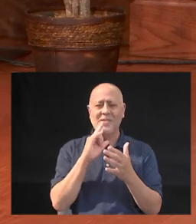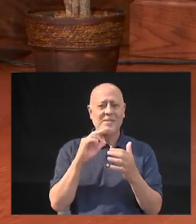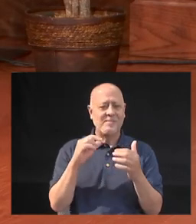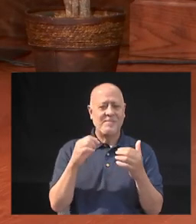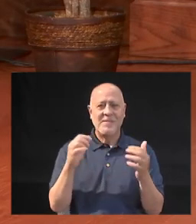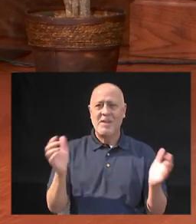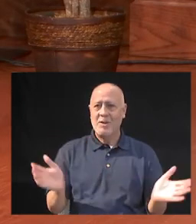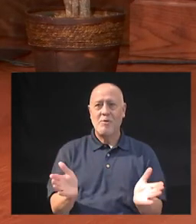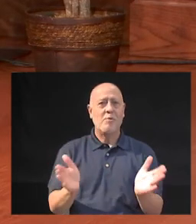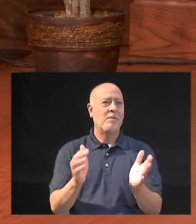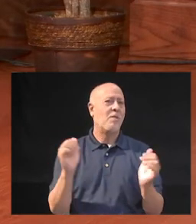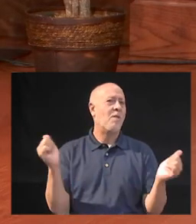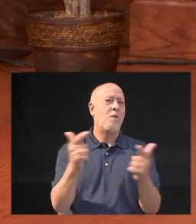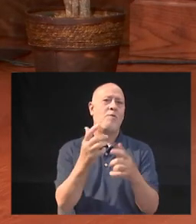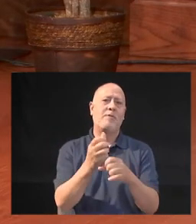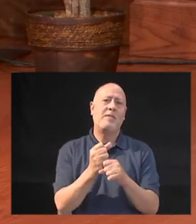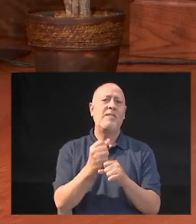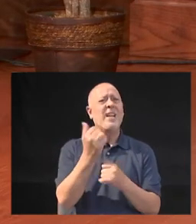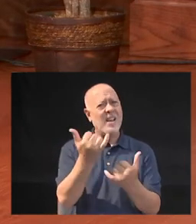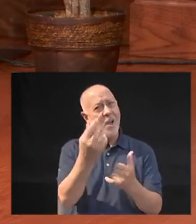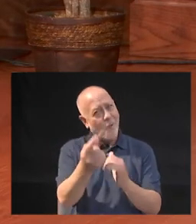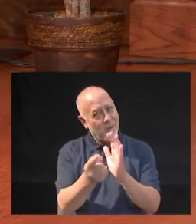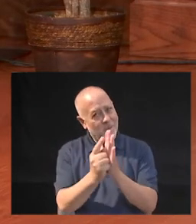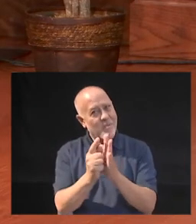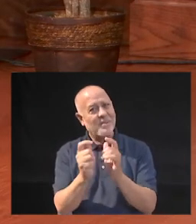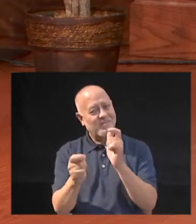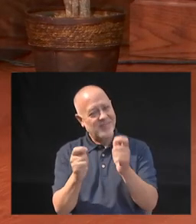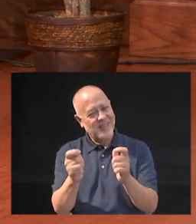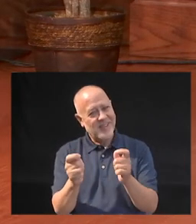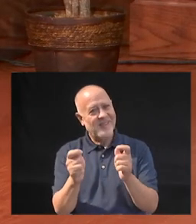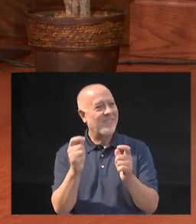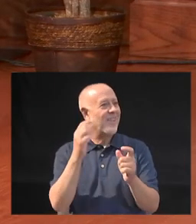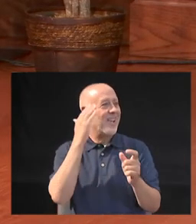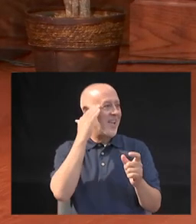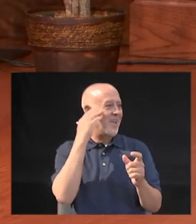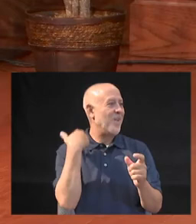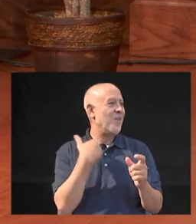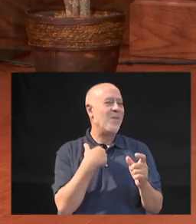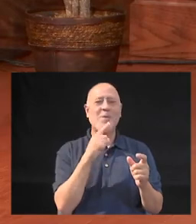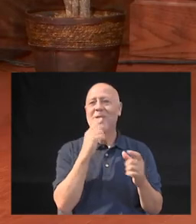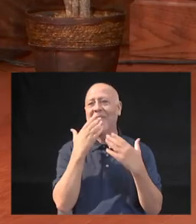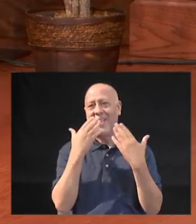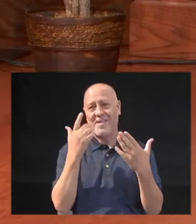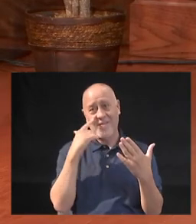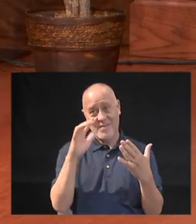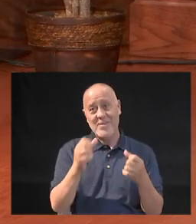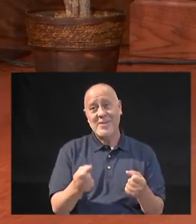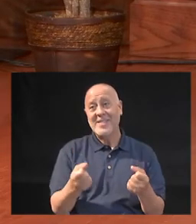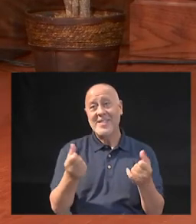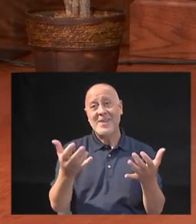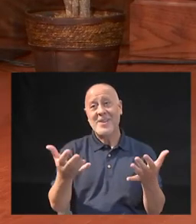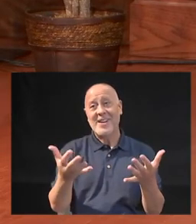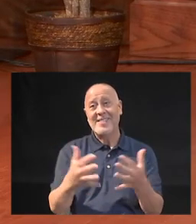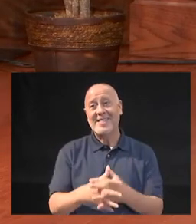encouragement to everybody who's received it. Take a moment now and give, and just know we're really grateful for your generosity.